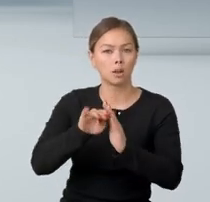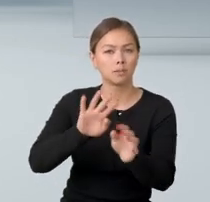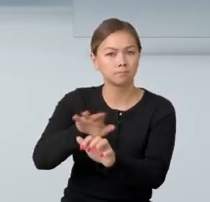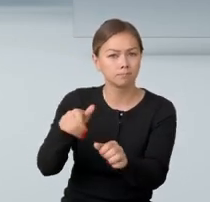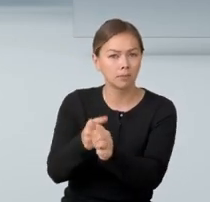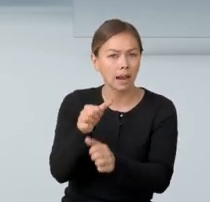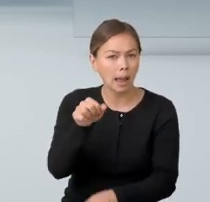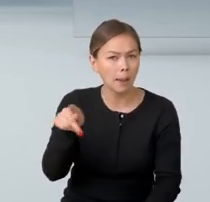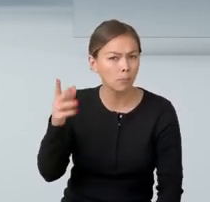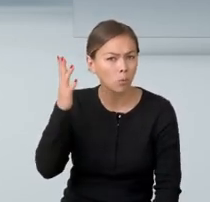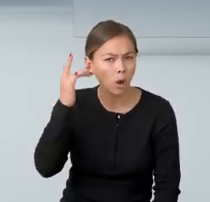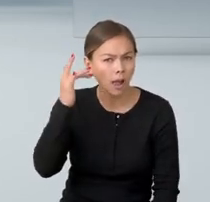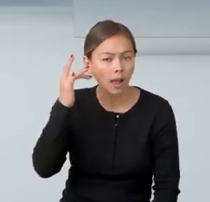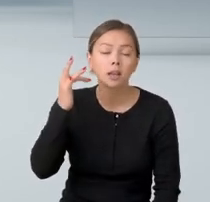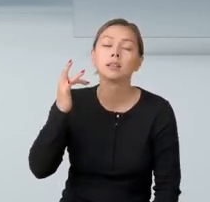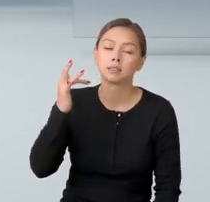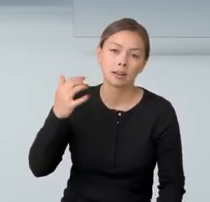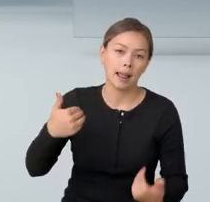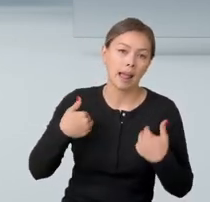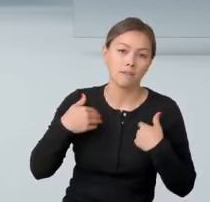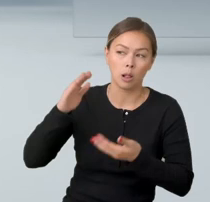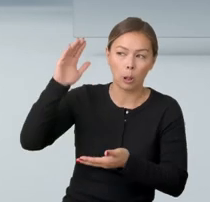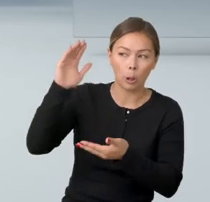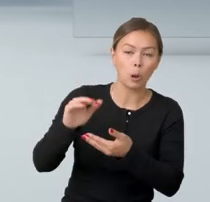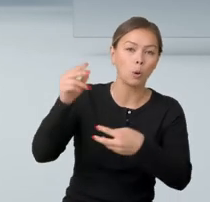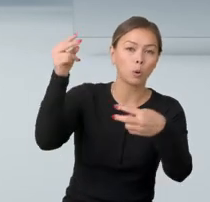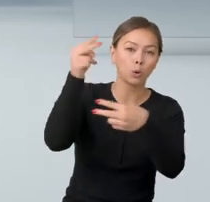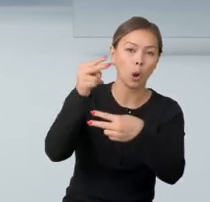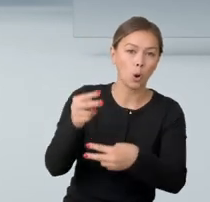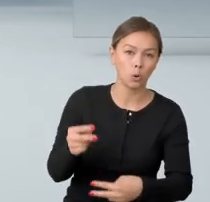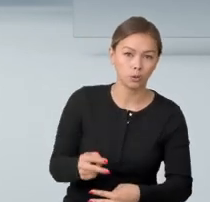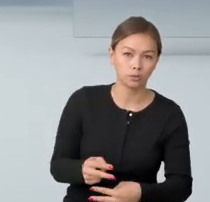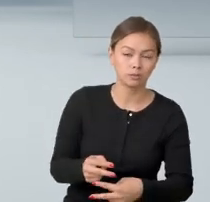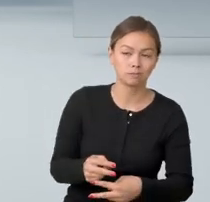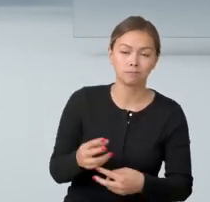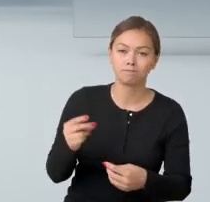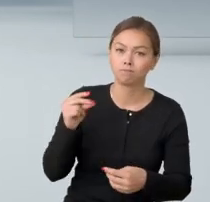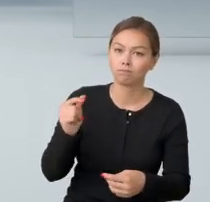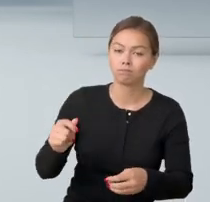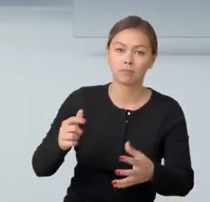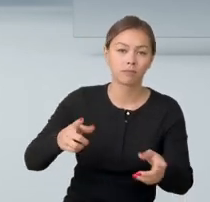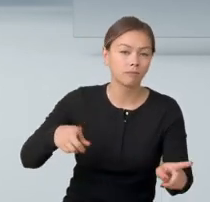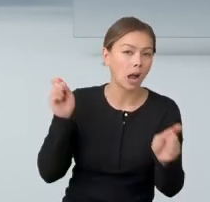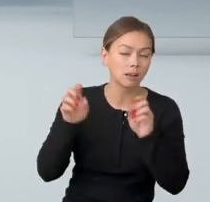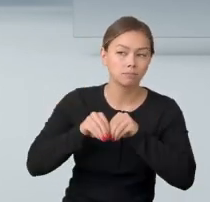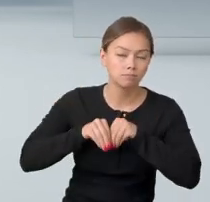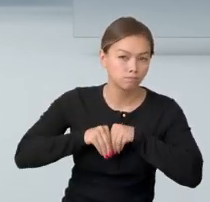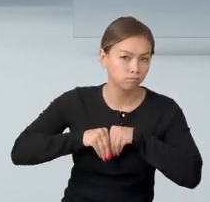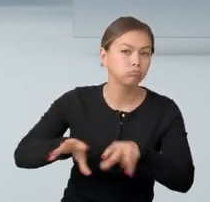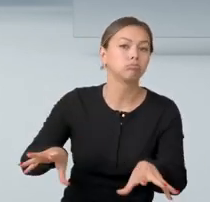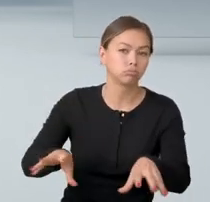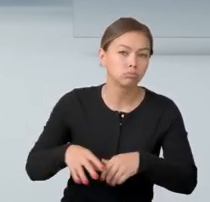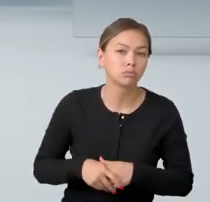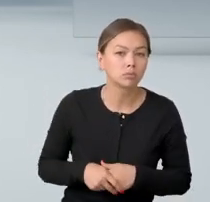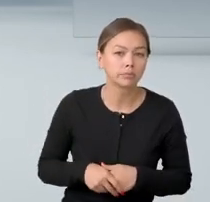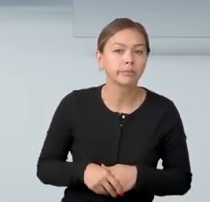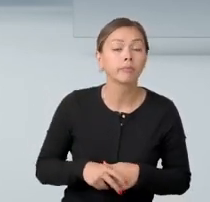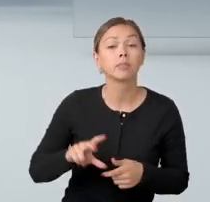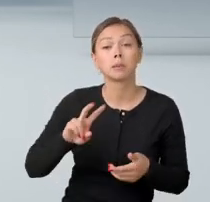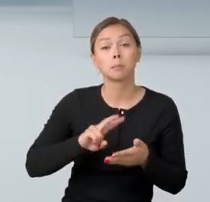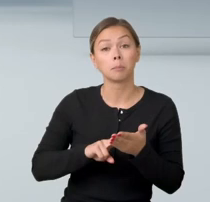model driven app well again a model driven app have a low code interface ends very rapidly to deploy